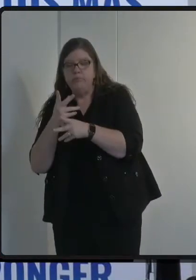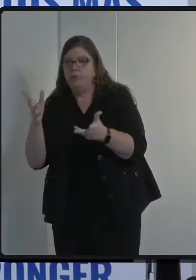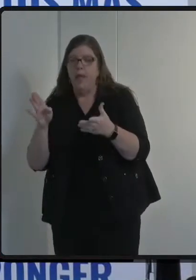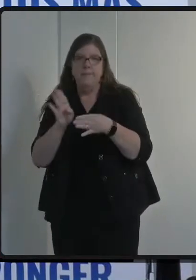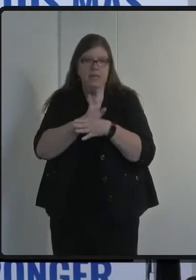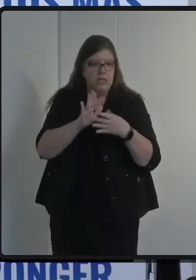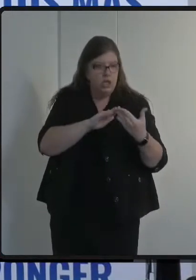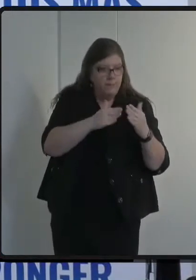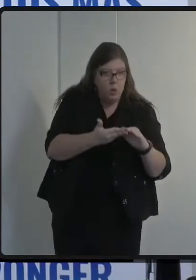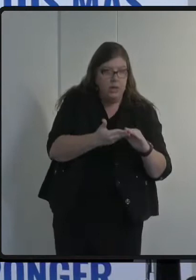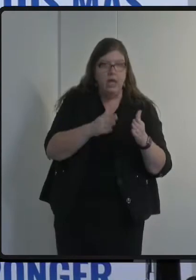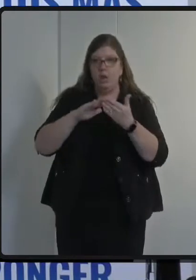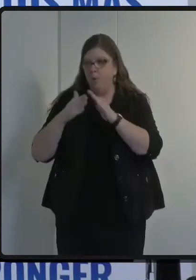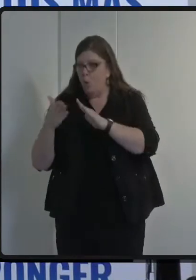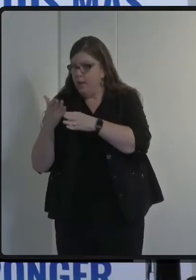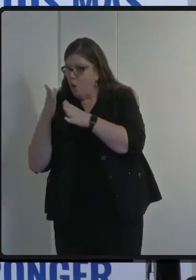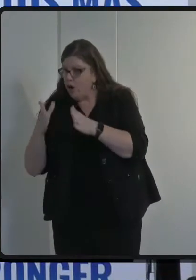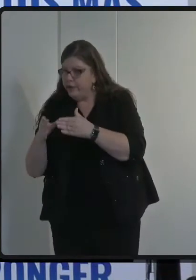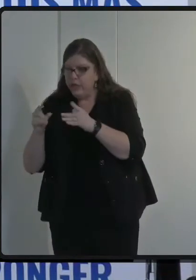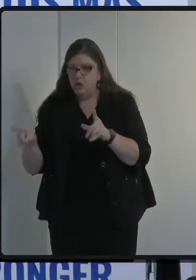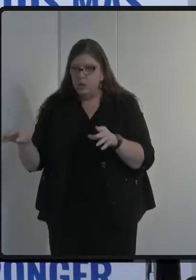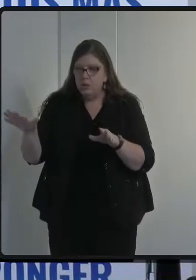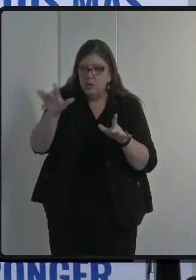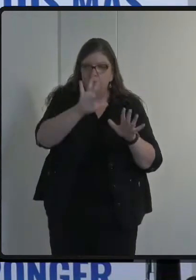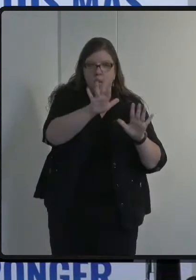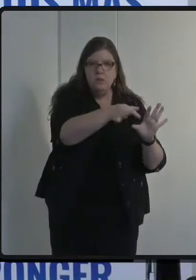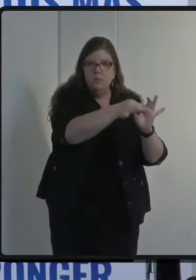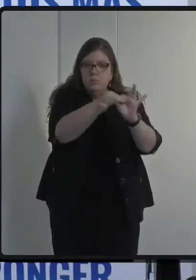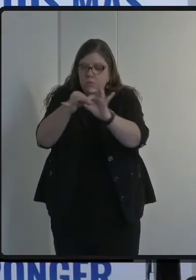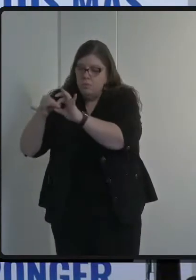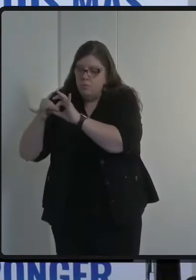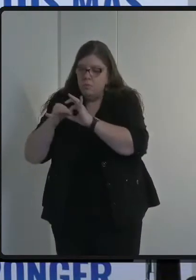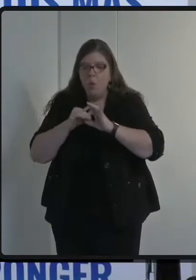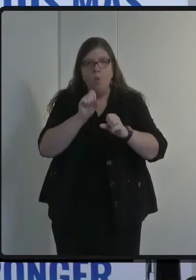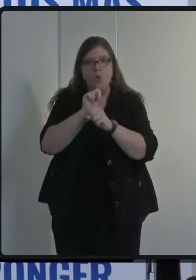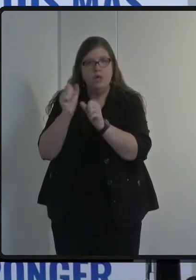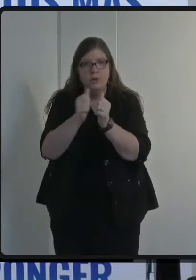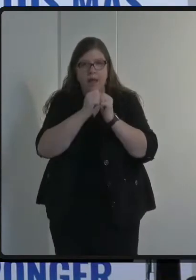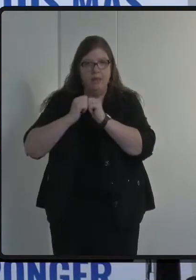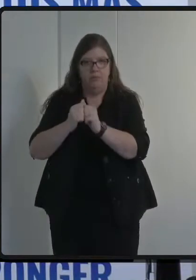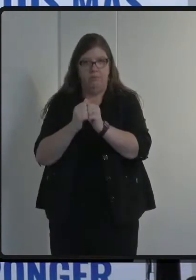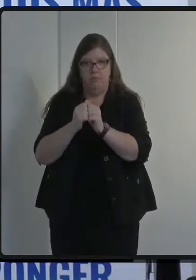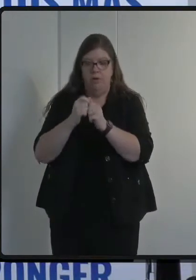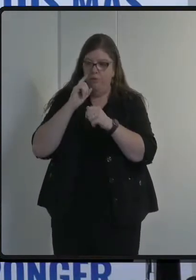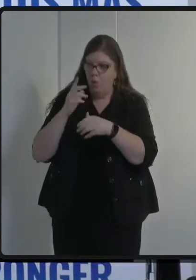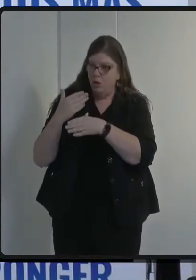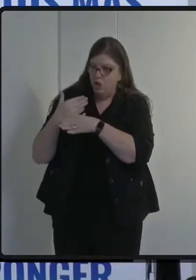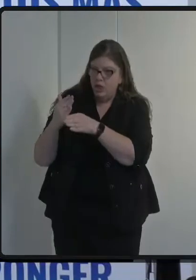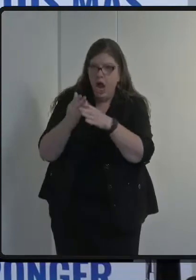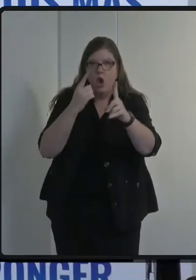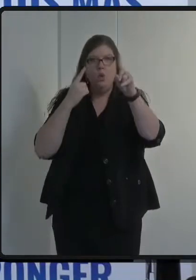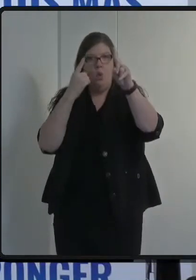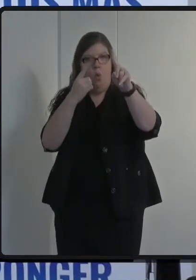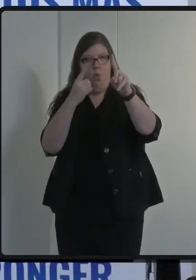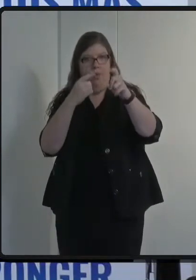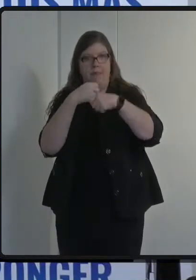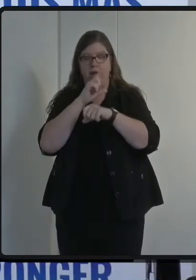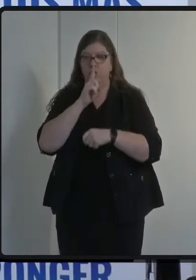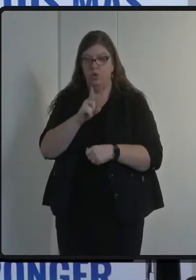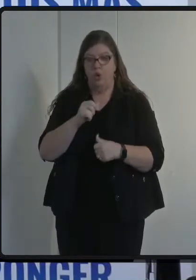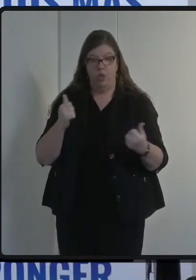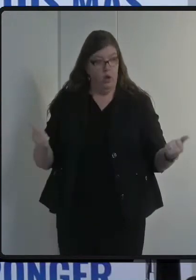community, community partners and leaders, and community members. We all need to have a shared goal of ensuring